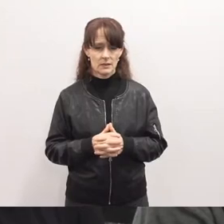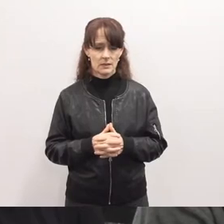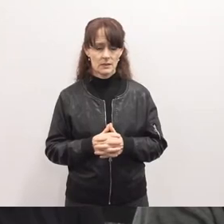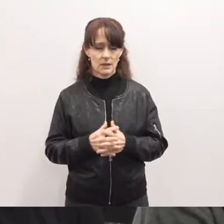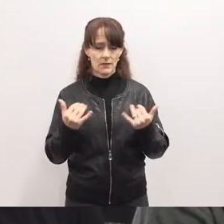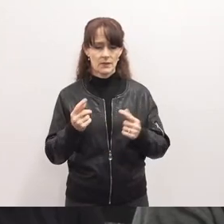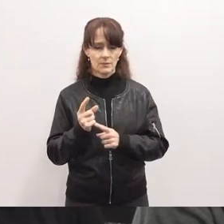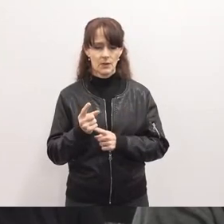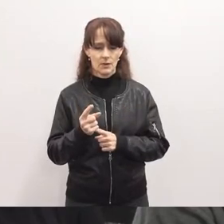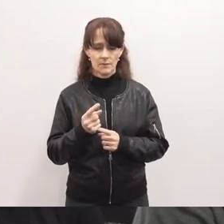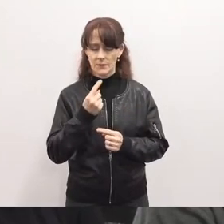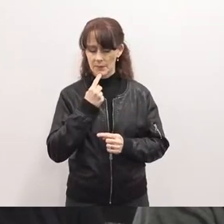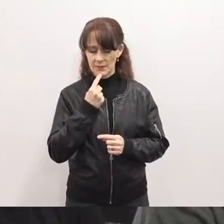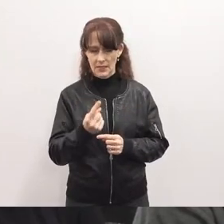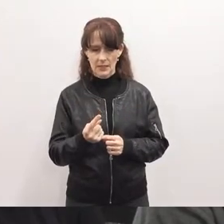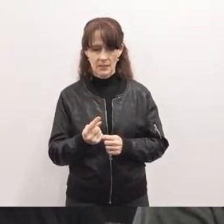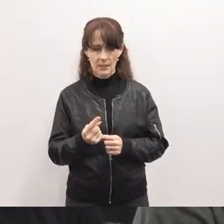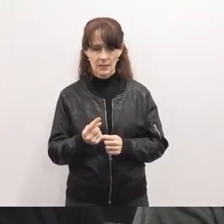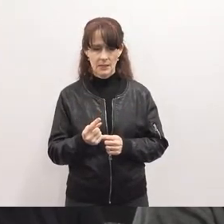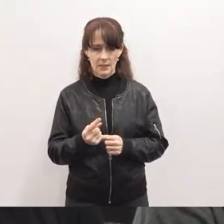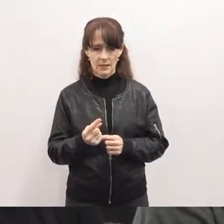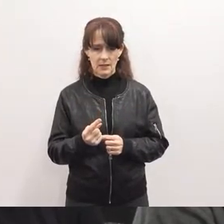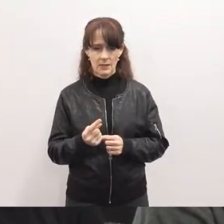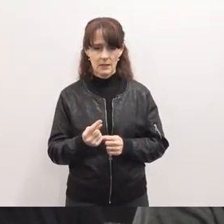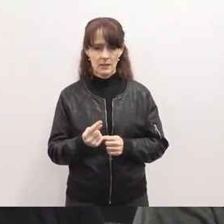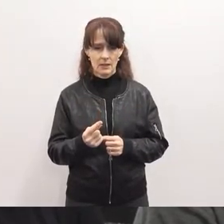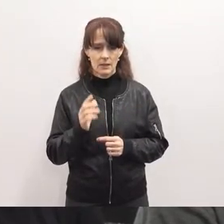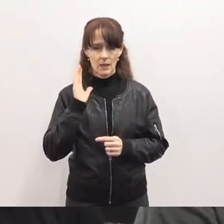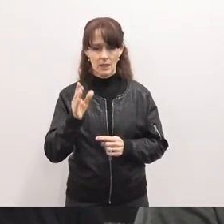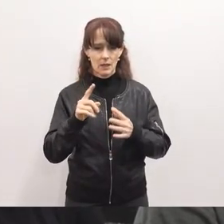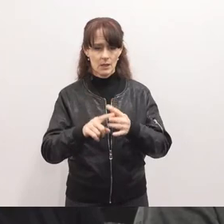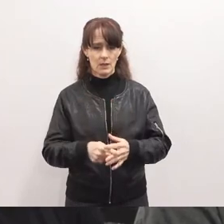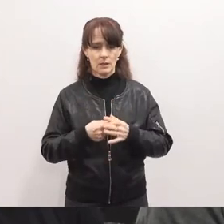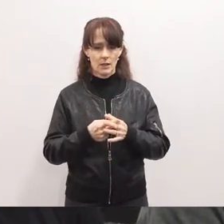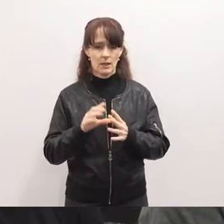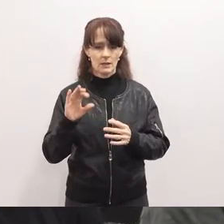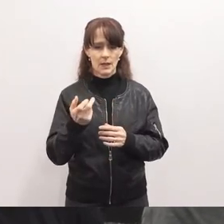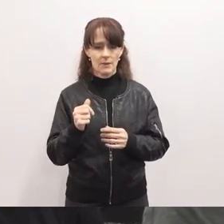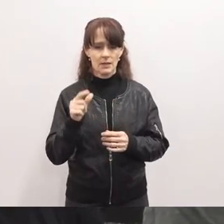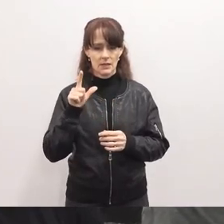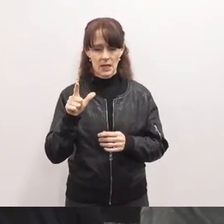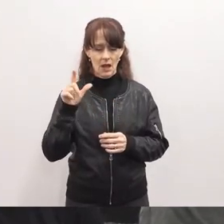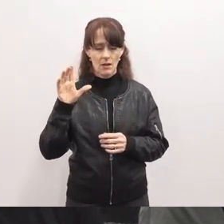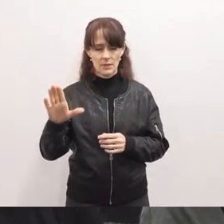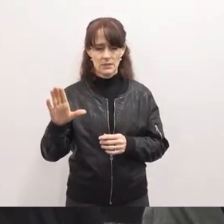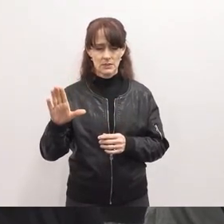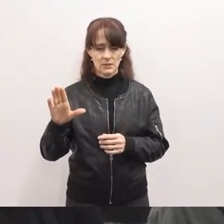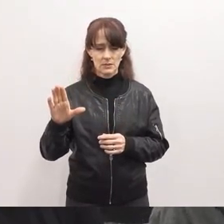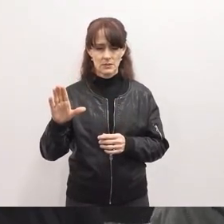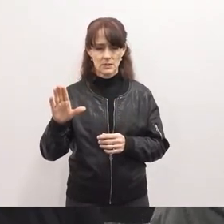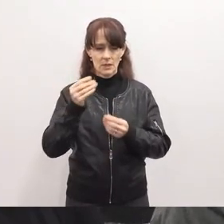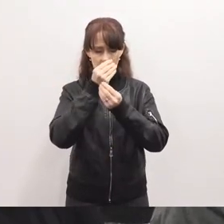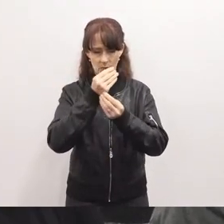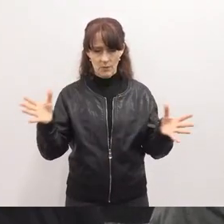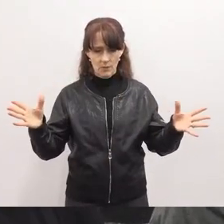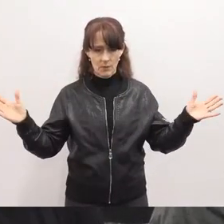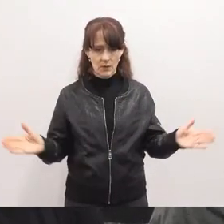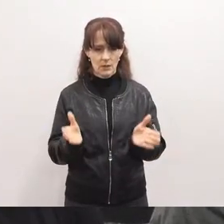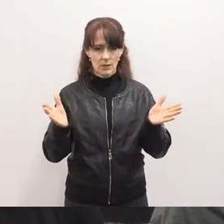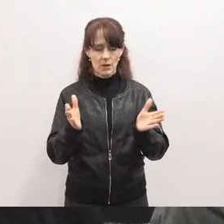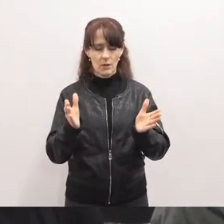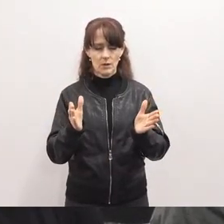At this moment, I just want to tell you this. I will begin this campaign in Long Beach to get the word out and encourage